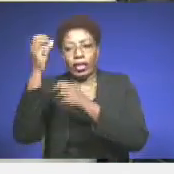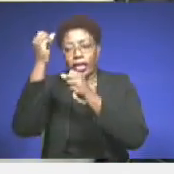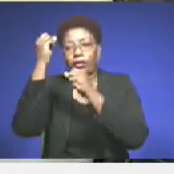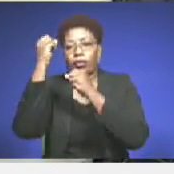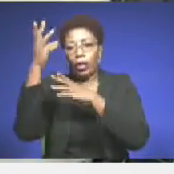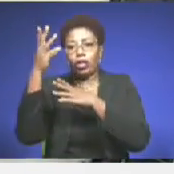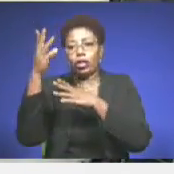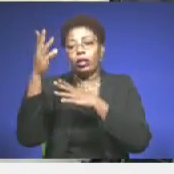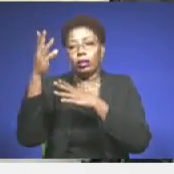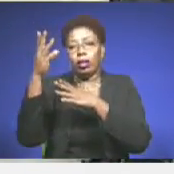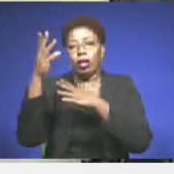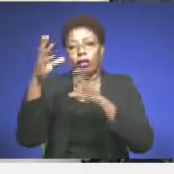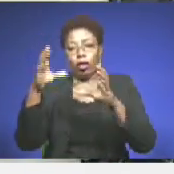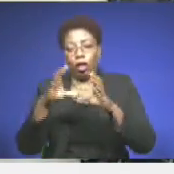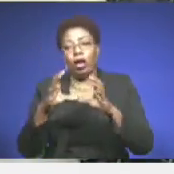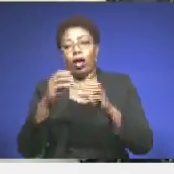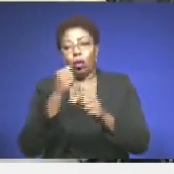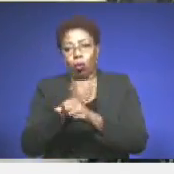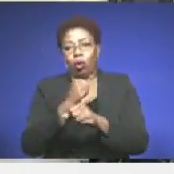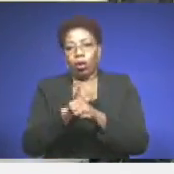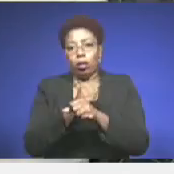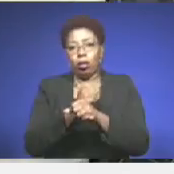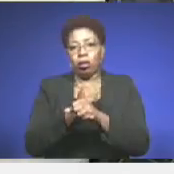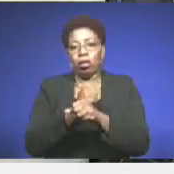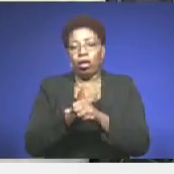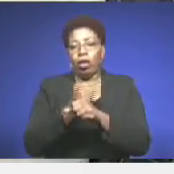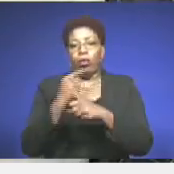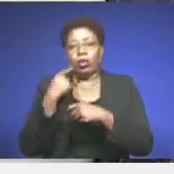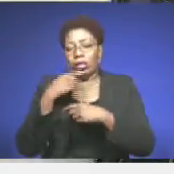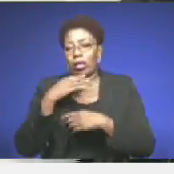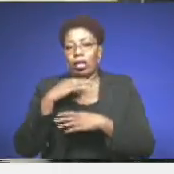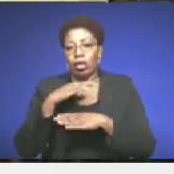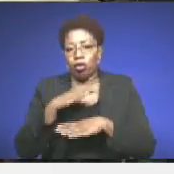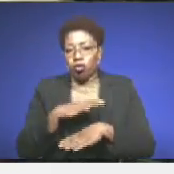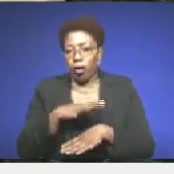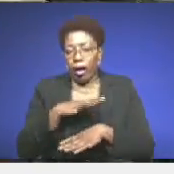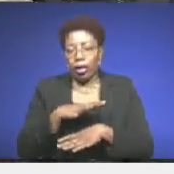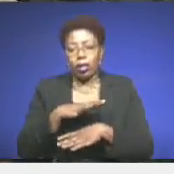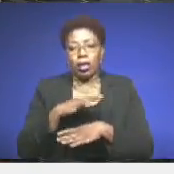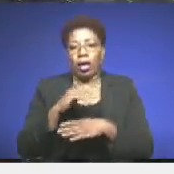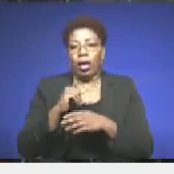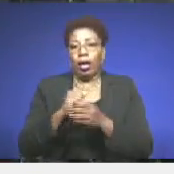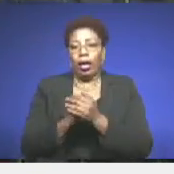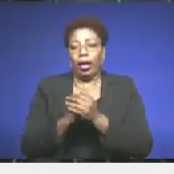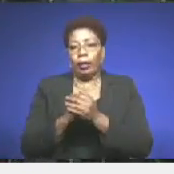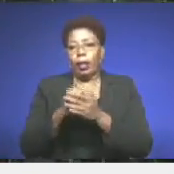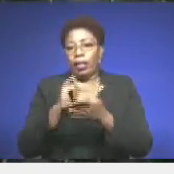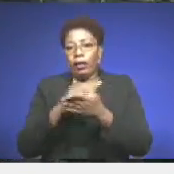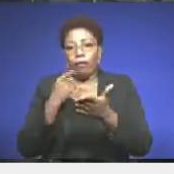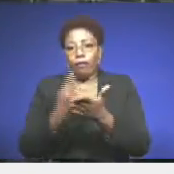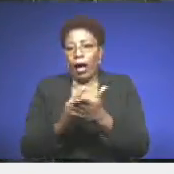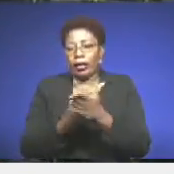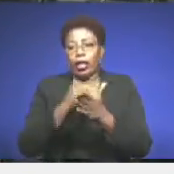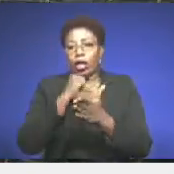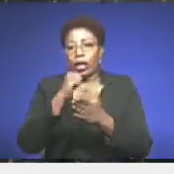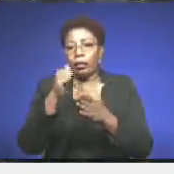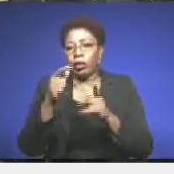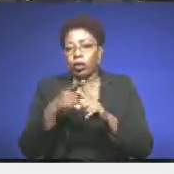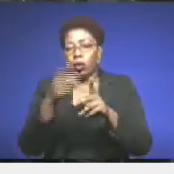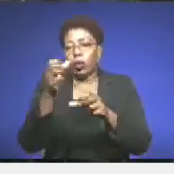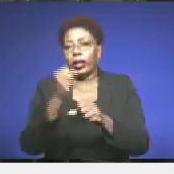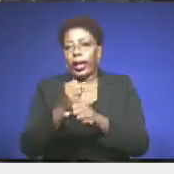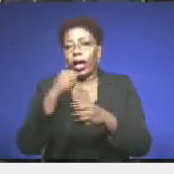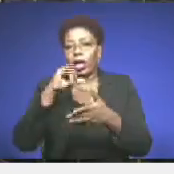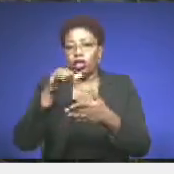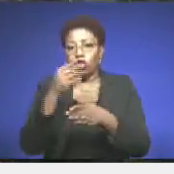information presented, these contract workers were very distressed. One of their chief concerns was the fact that they would be unable to receive